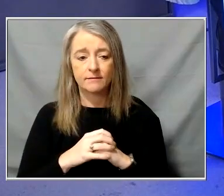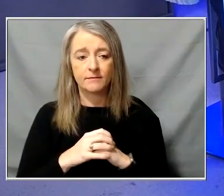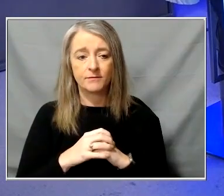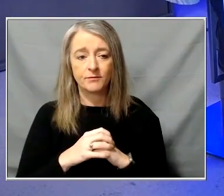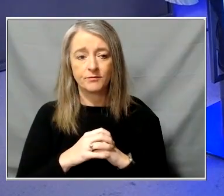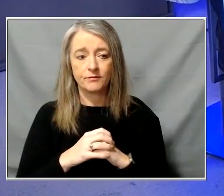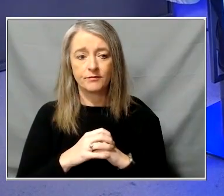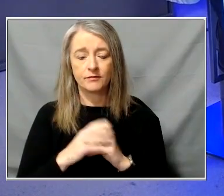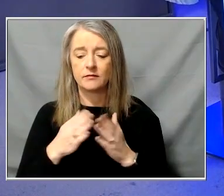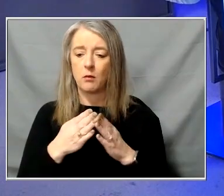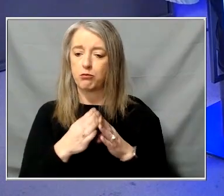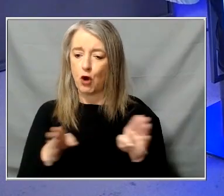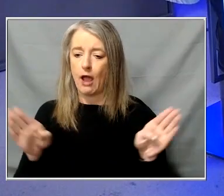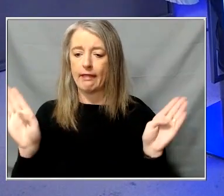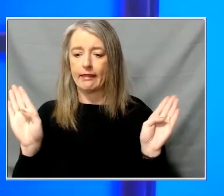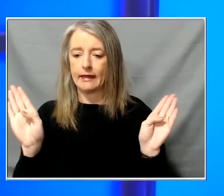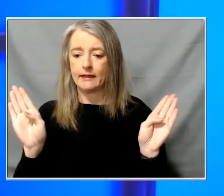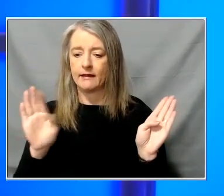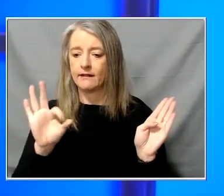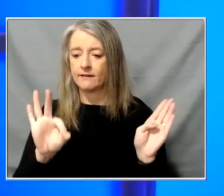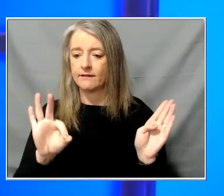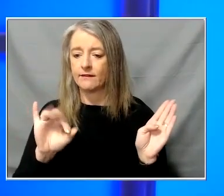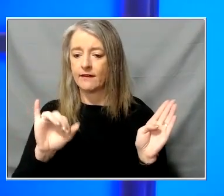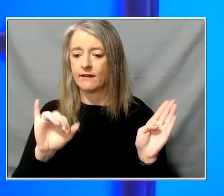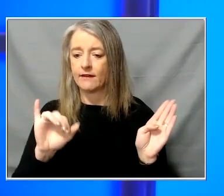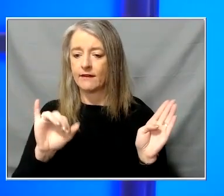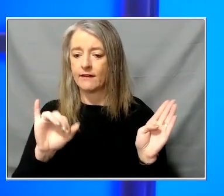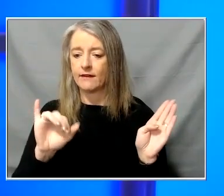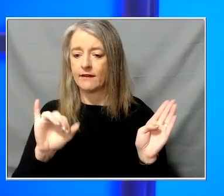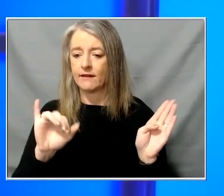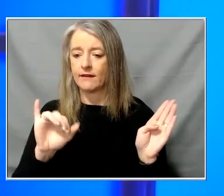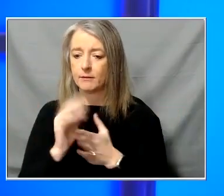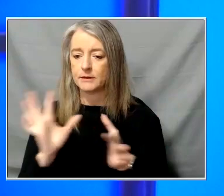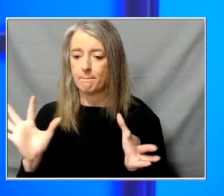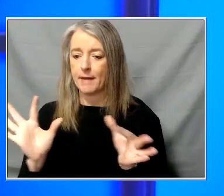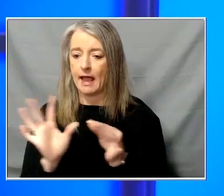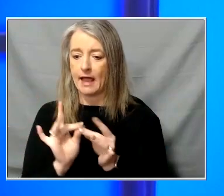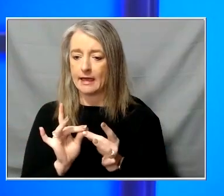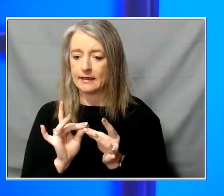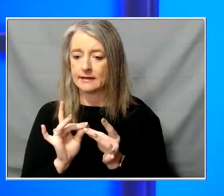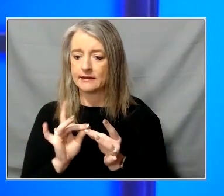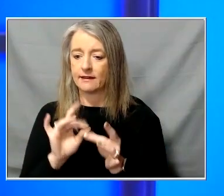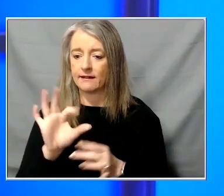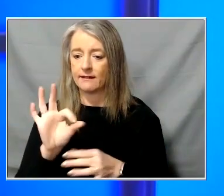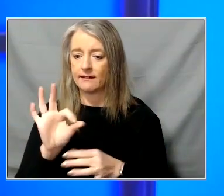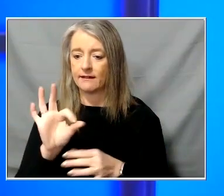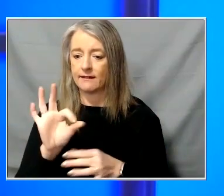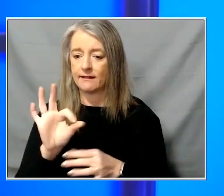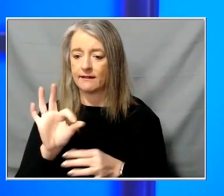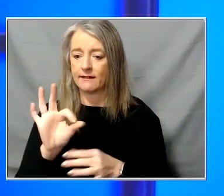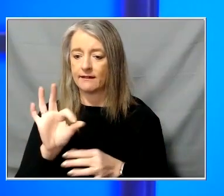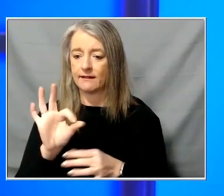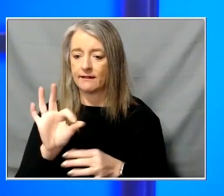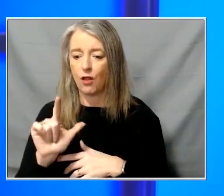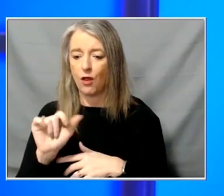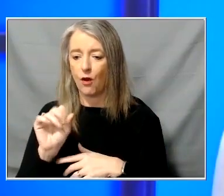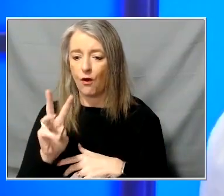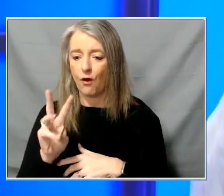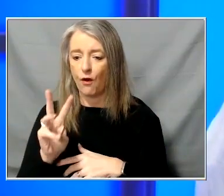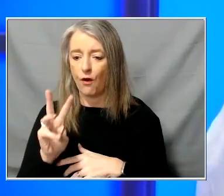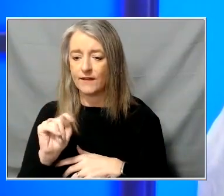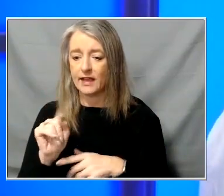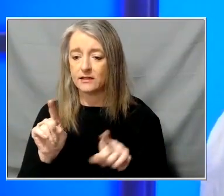Broadly speaking, fiber helps bind up fat. Okay. Eating a low-fat diet is another good way. But we also